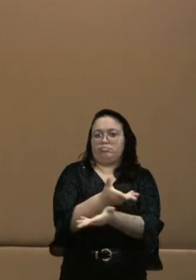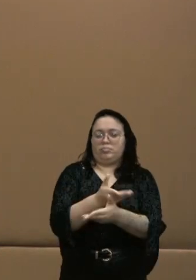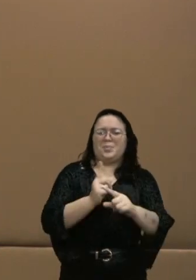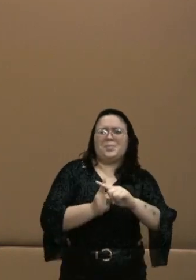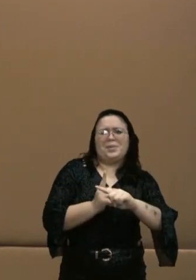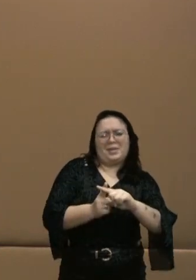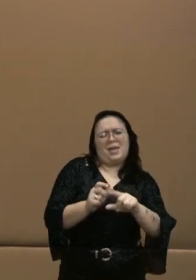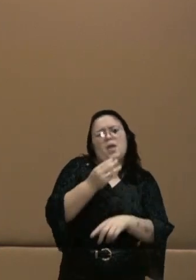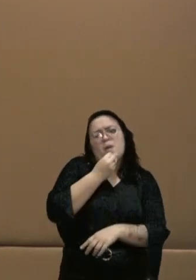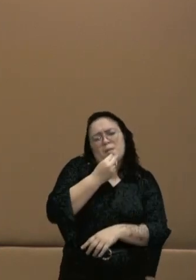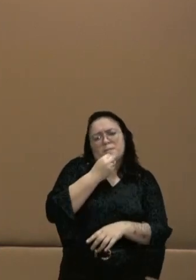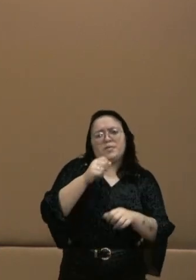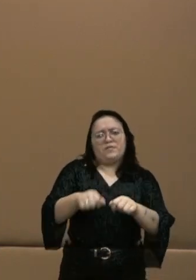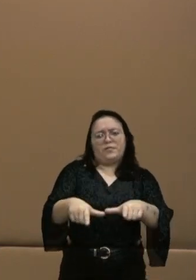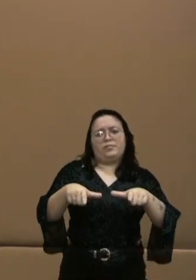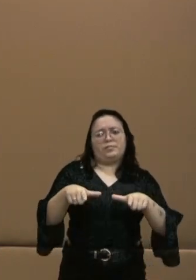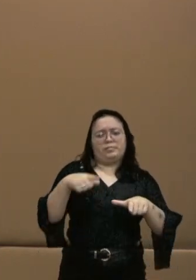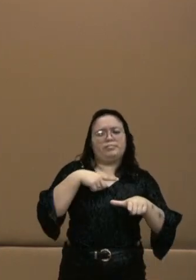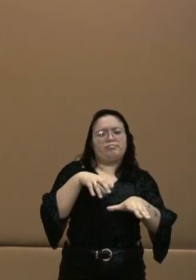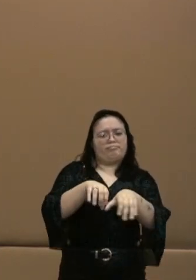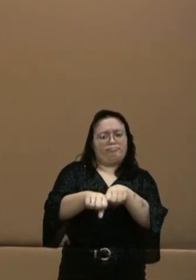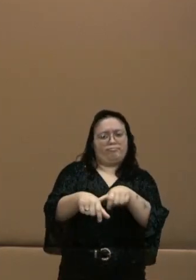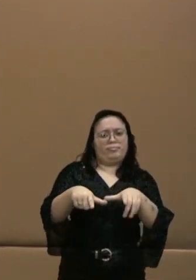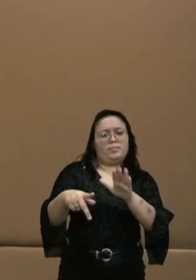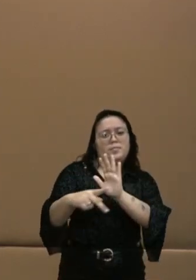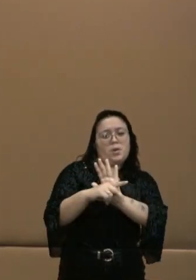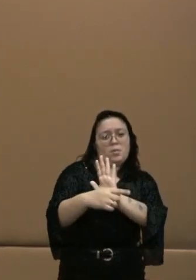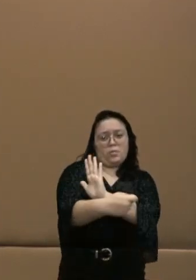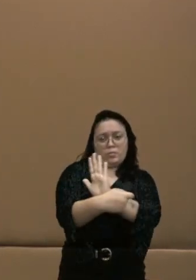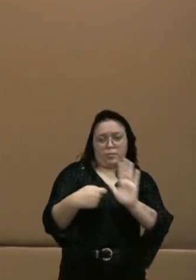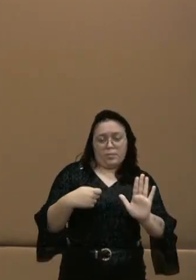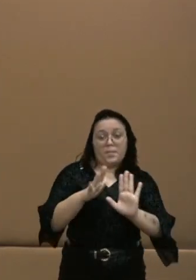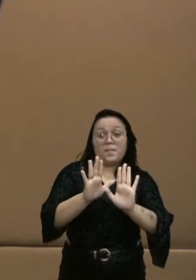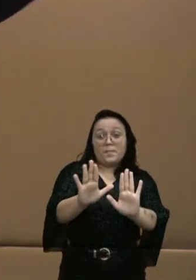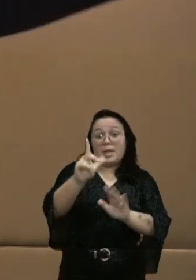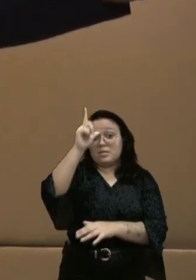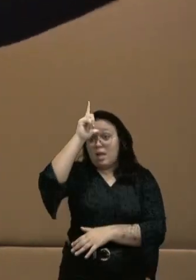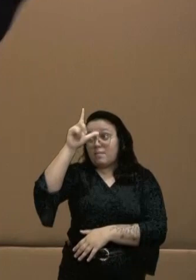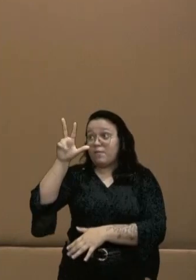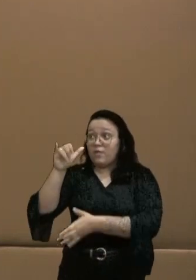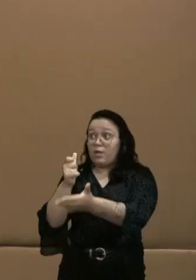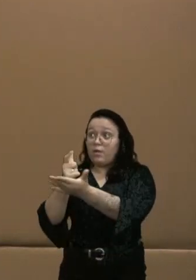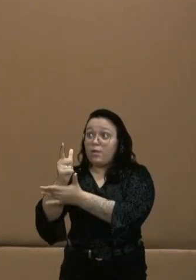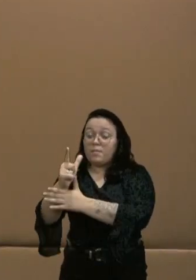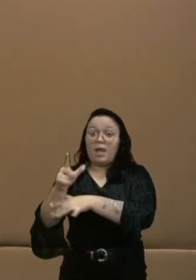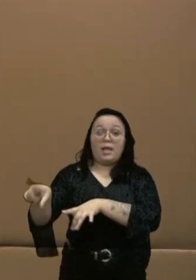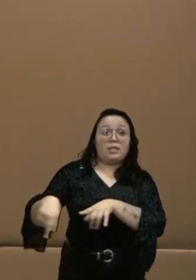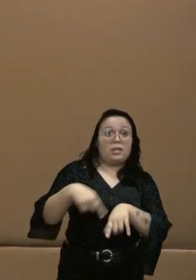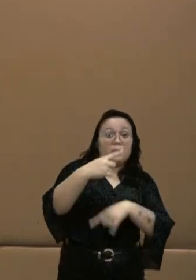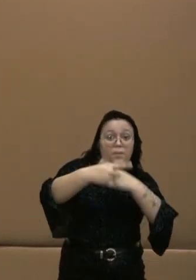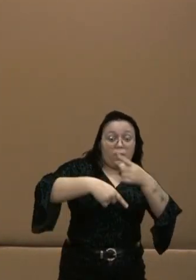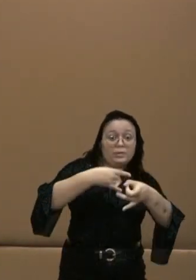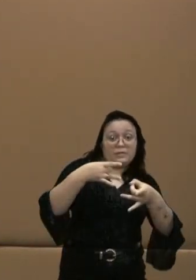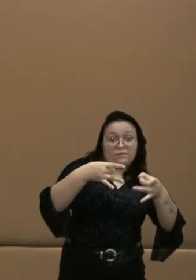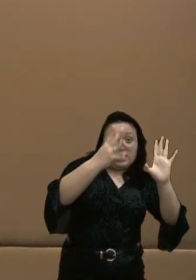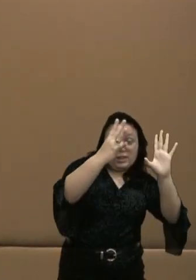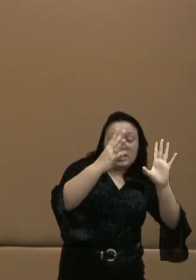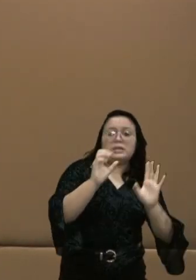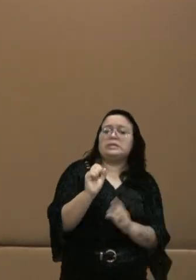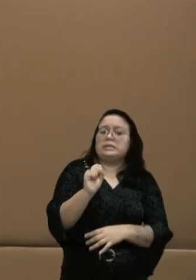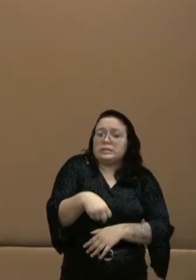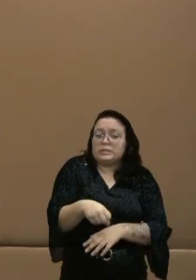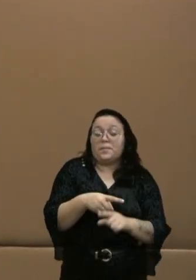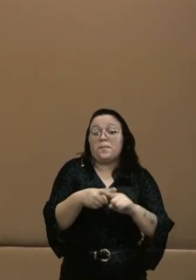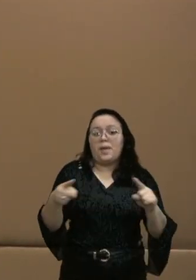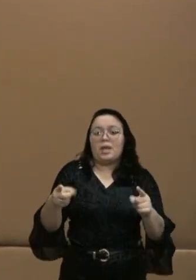course, thinking about certification, but it will no longer be the government, the German government, buying and reselling,